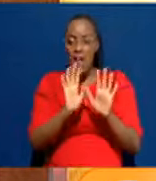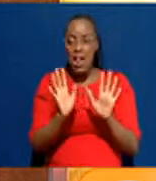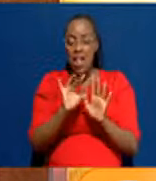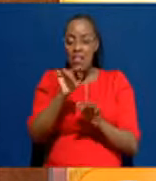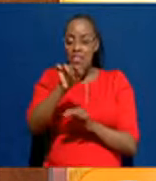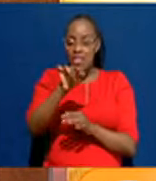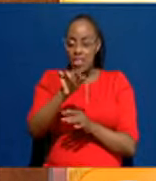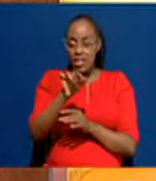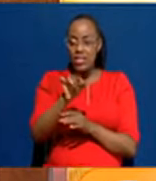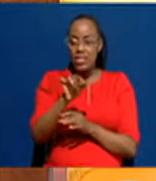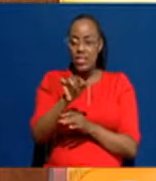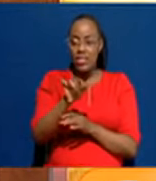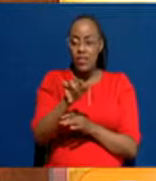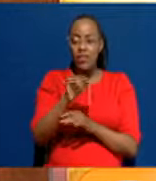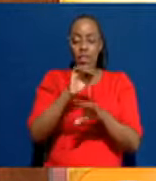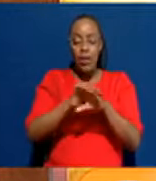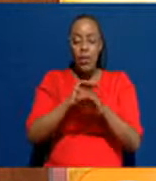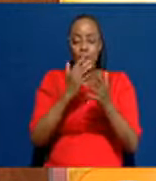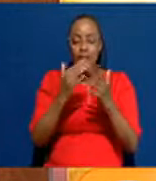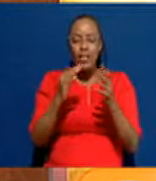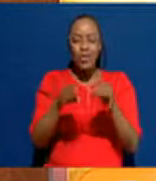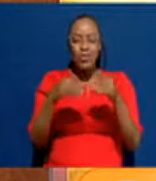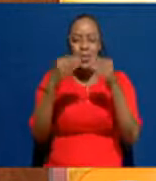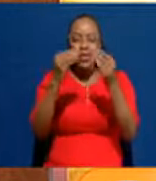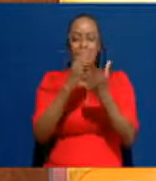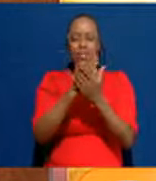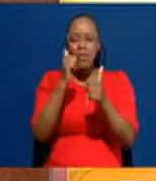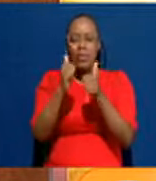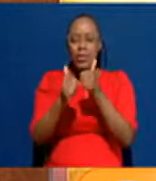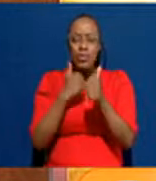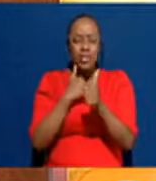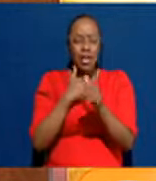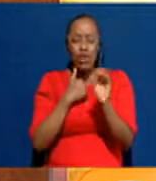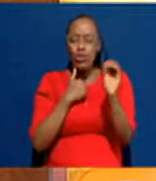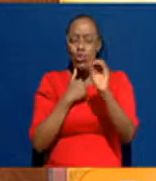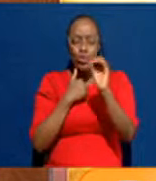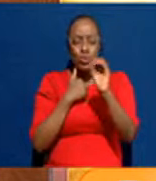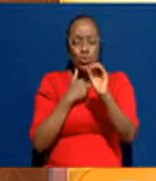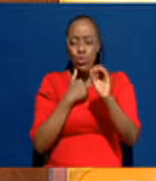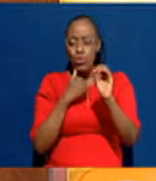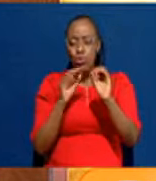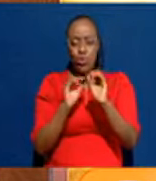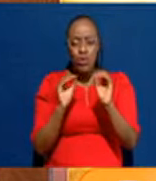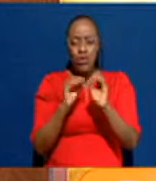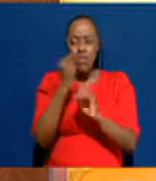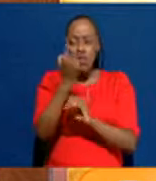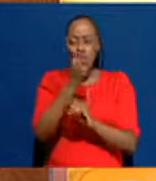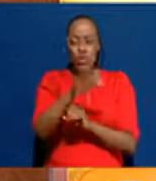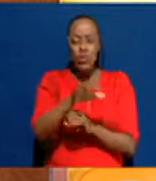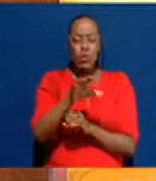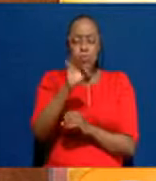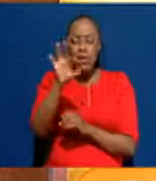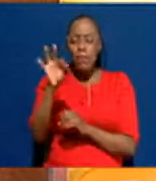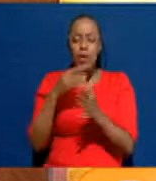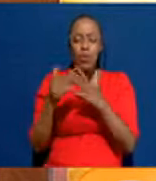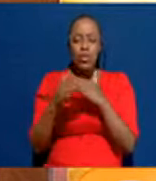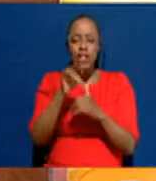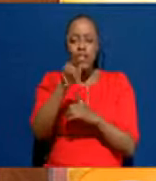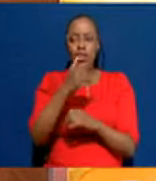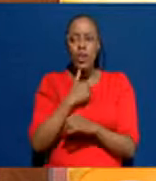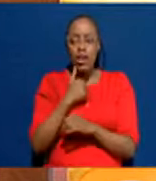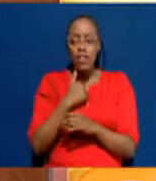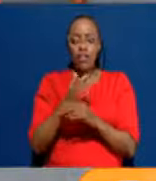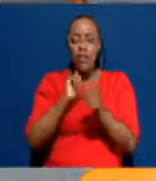ndio the good thing. Uwezi pewa kitu na mtu mwenye umchui. Yeah. Yeah. So you just take what you have. Yeah.